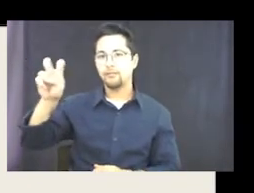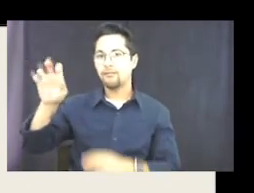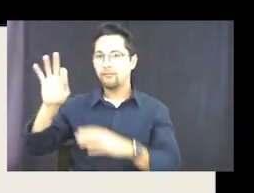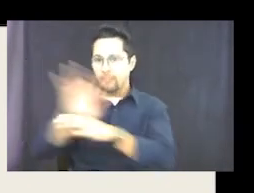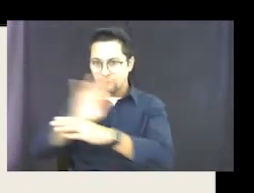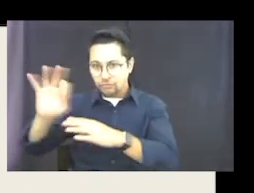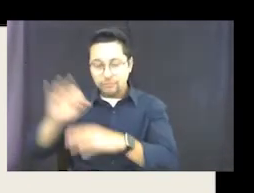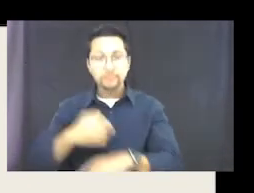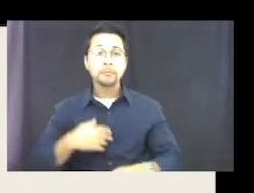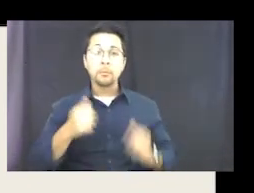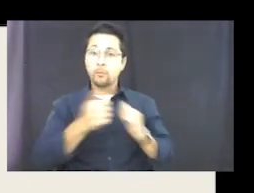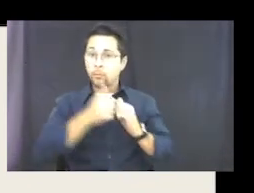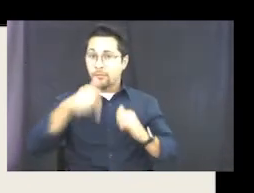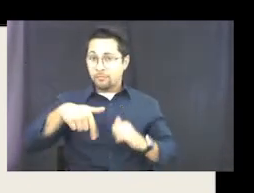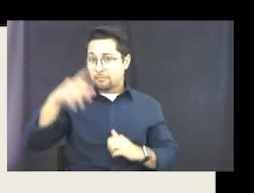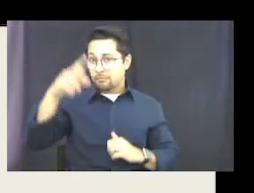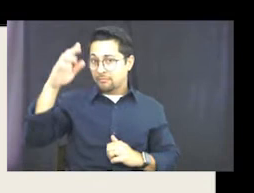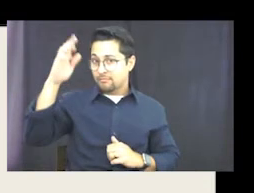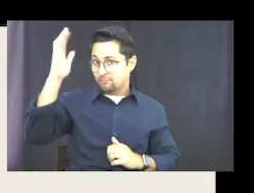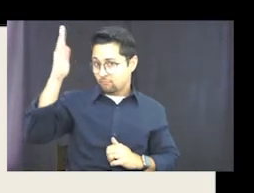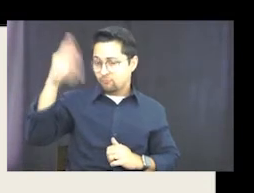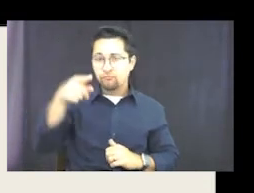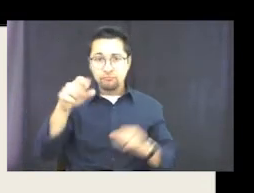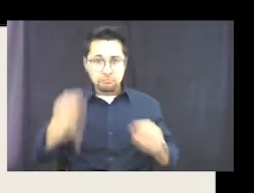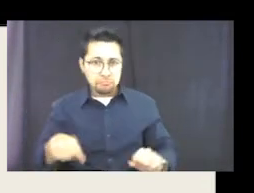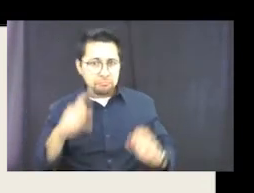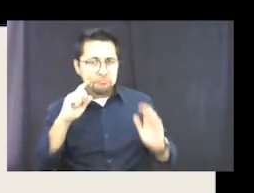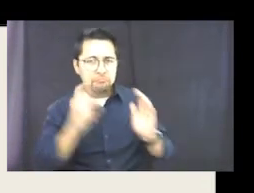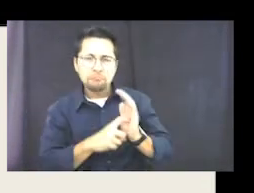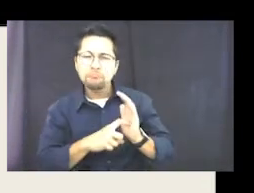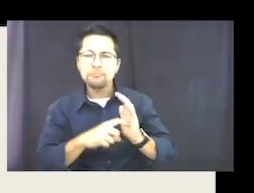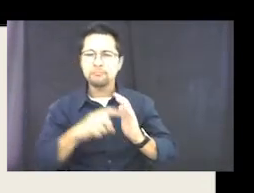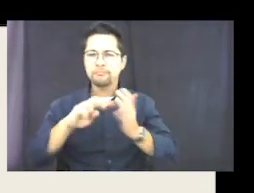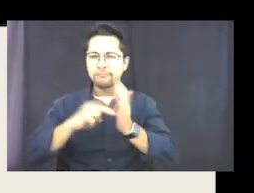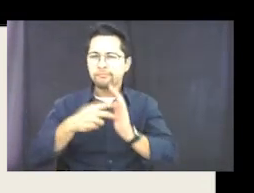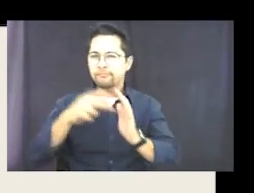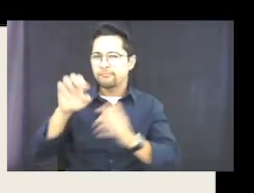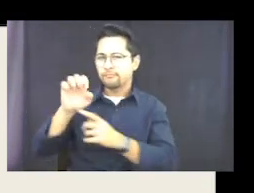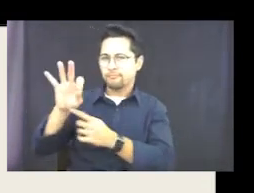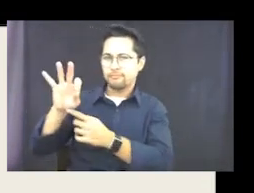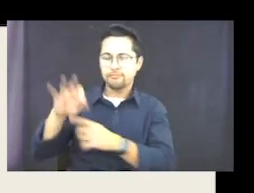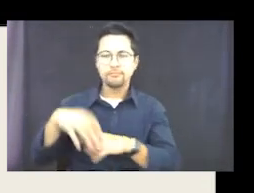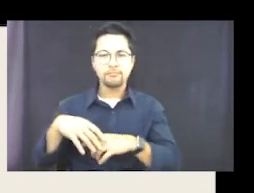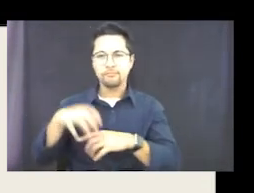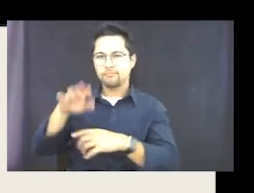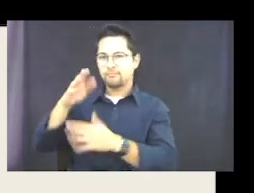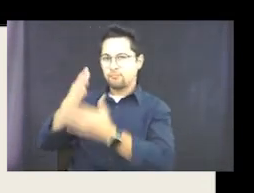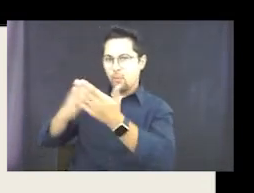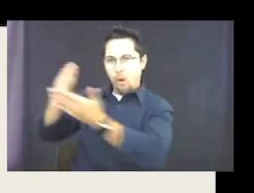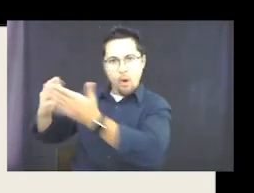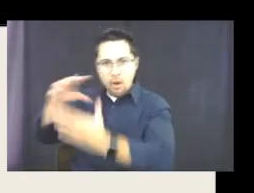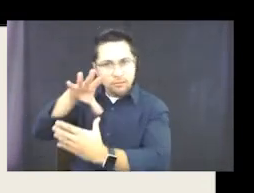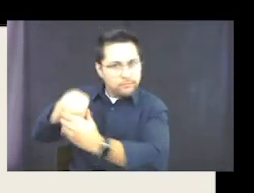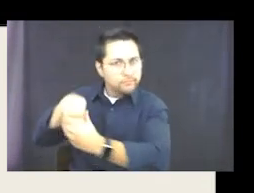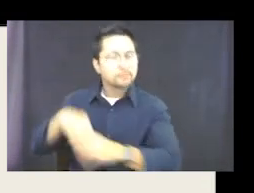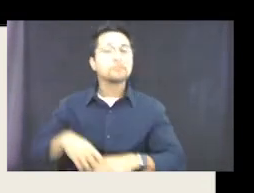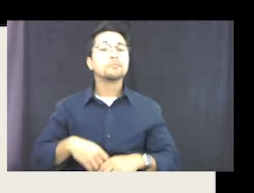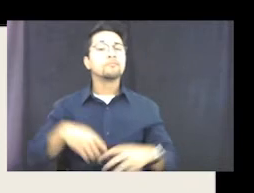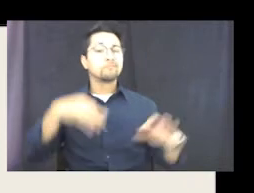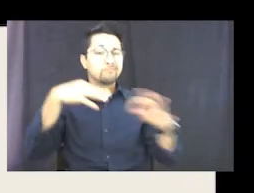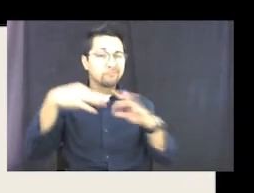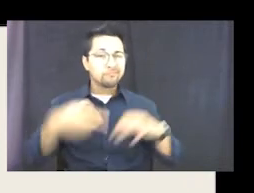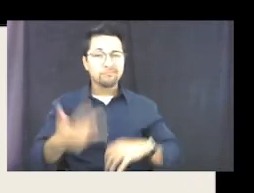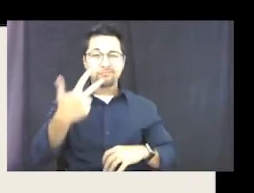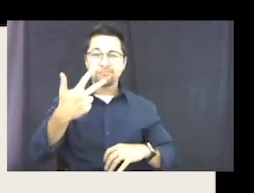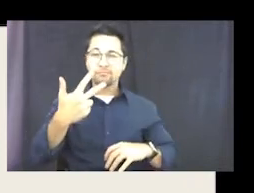After listening to this presentation, participants will be able to define executive functioning and identify its components, describe 3 executive